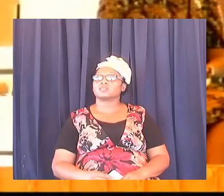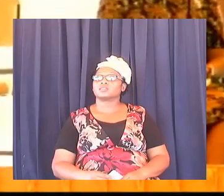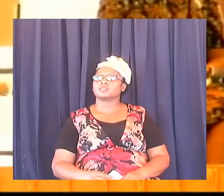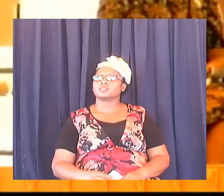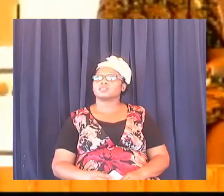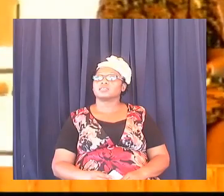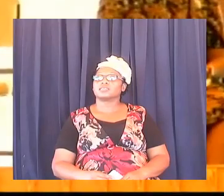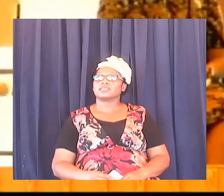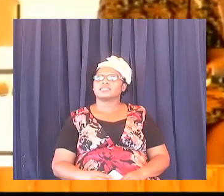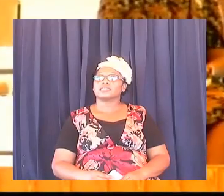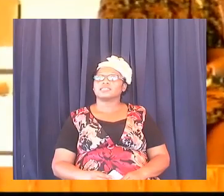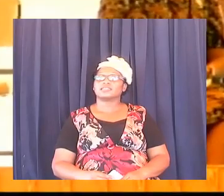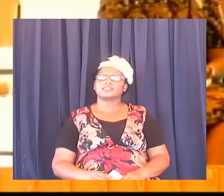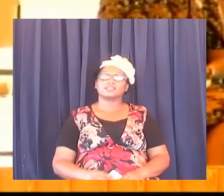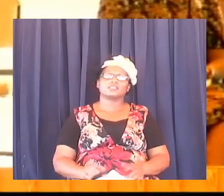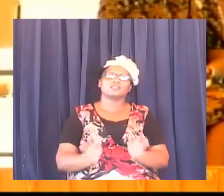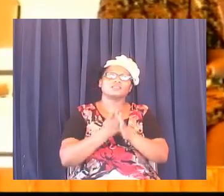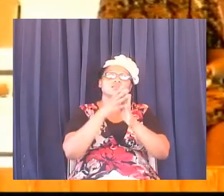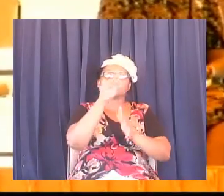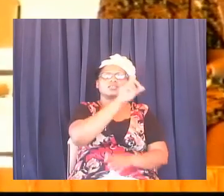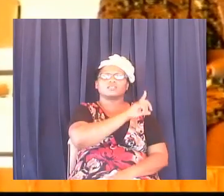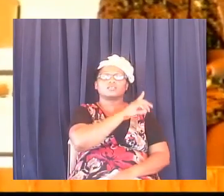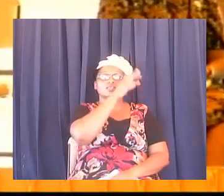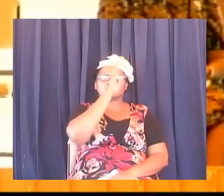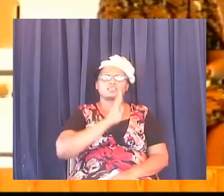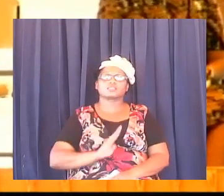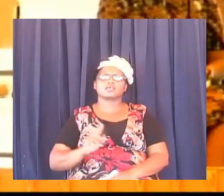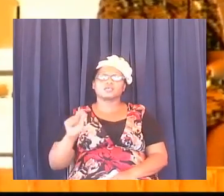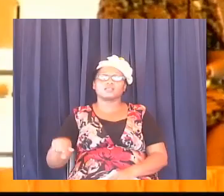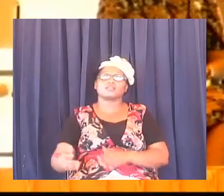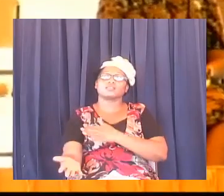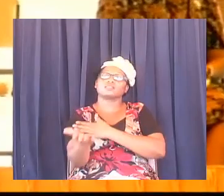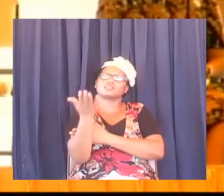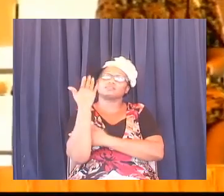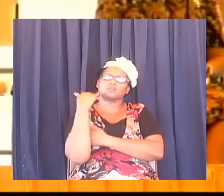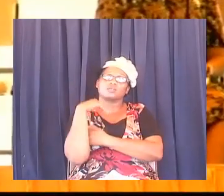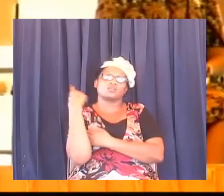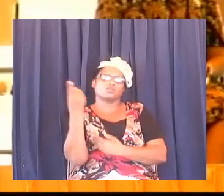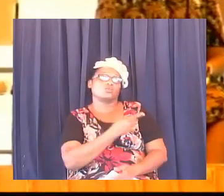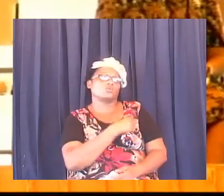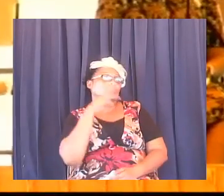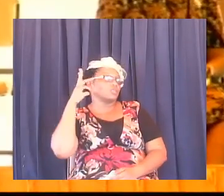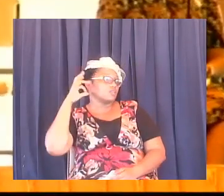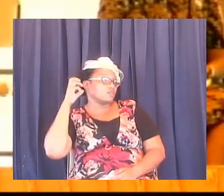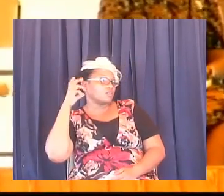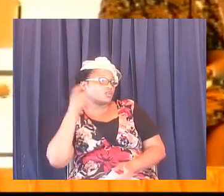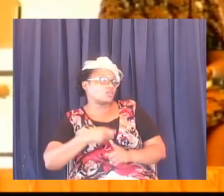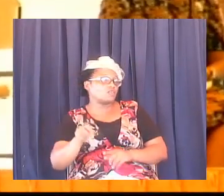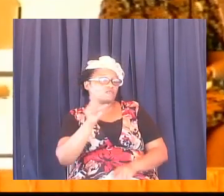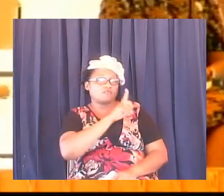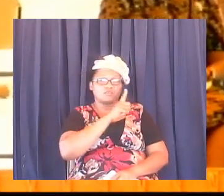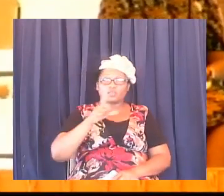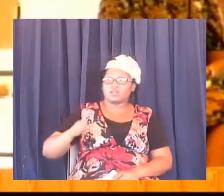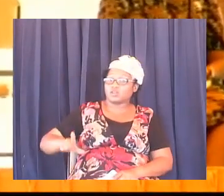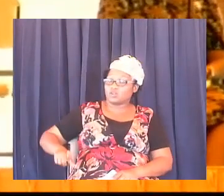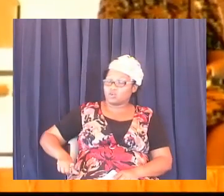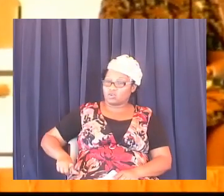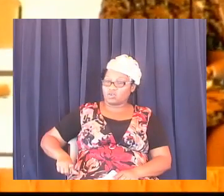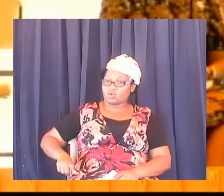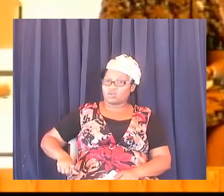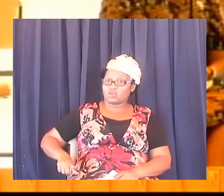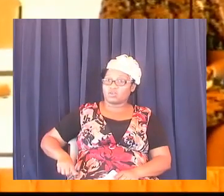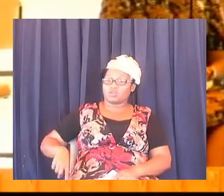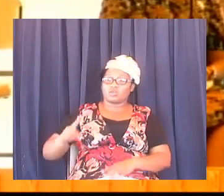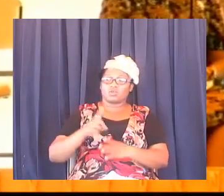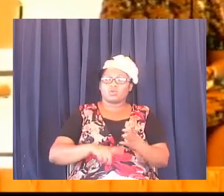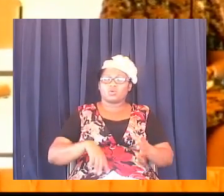Praise the Lord. Praise God this morning. We have heard from the Lord this morning. And whatever